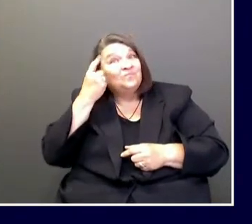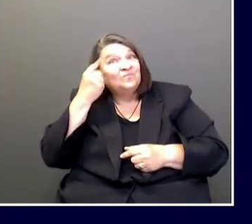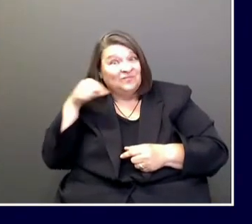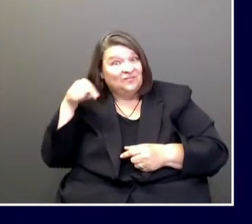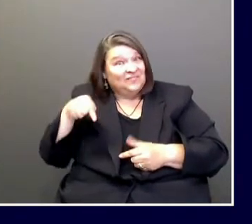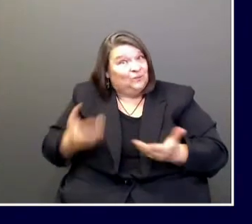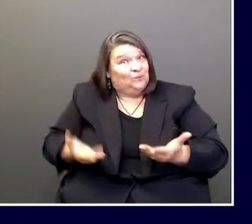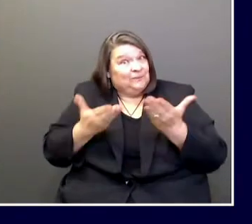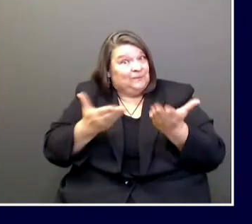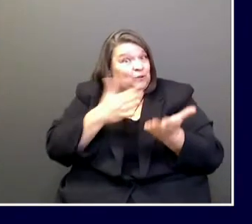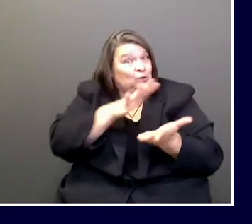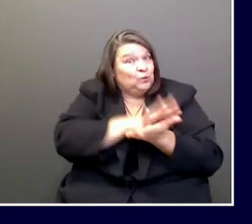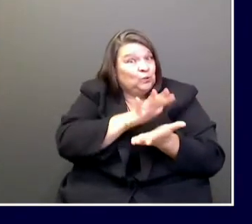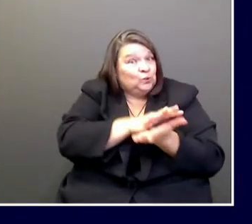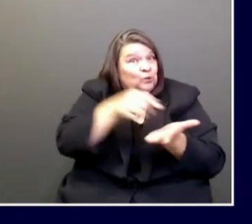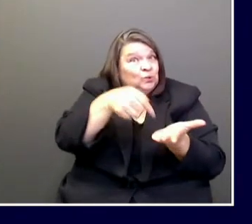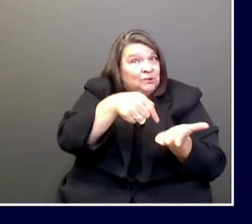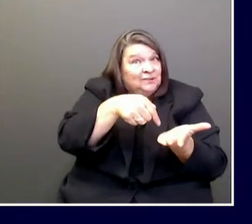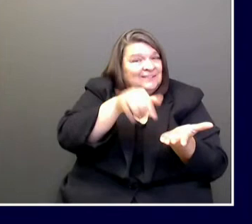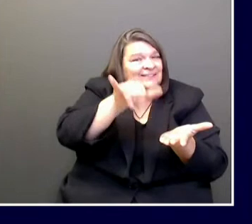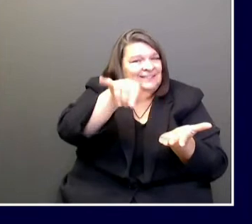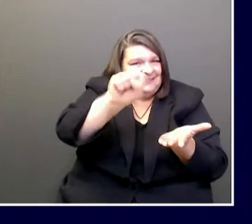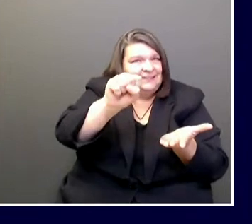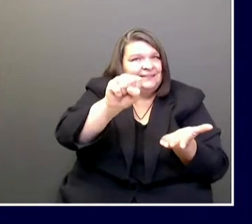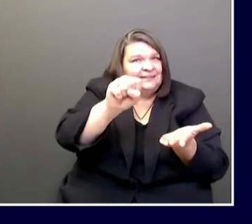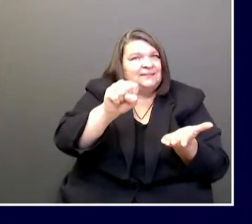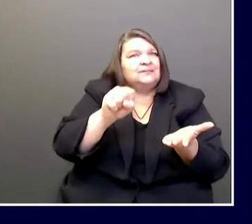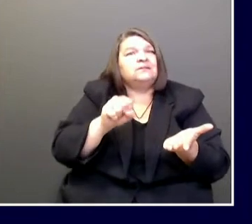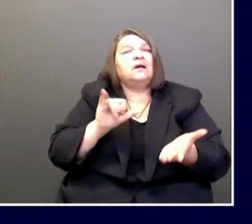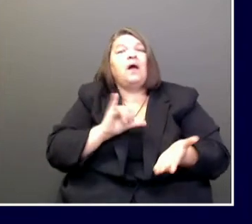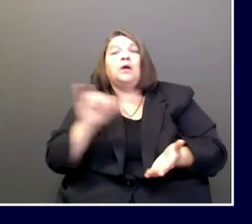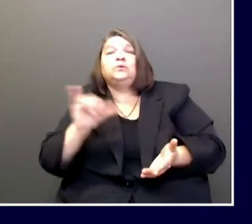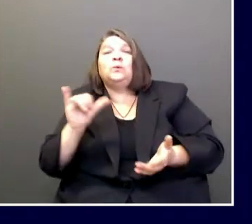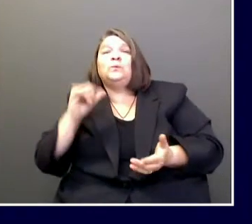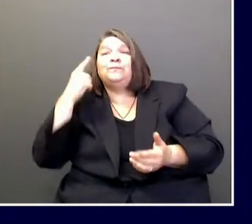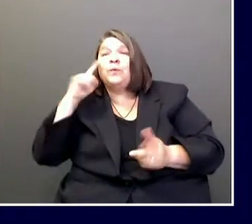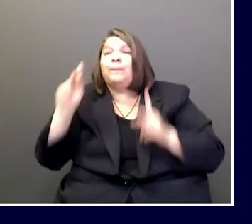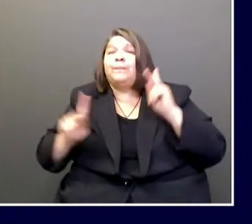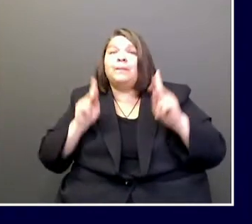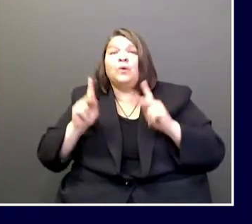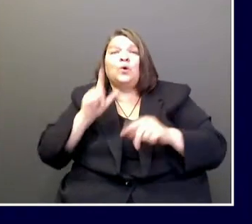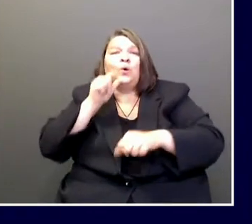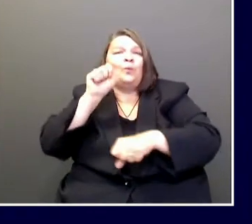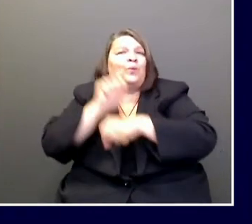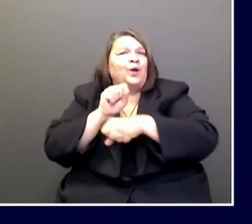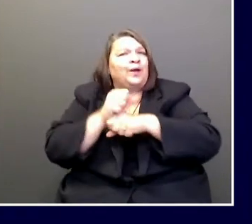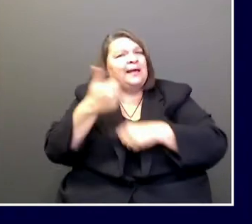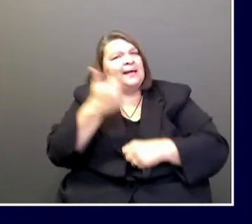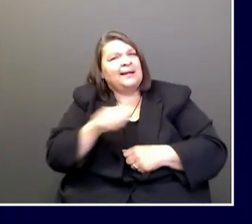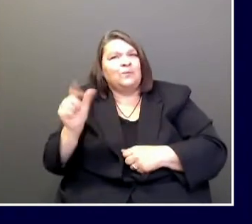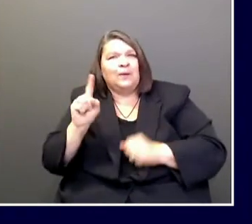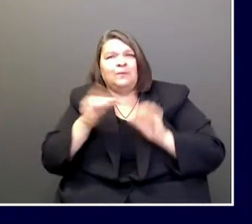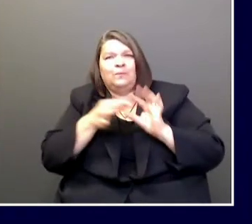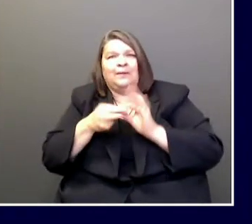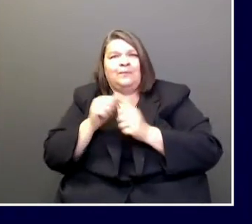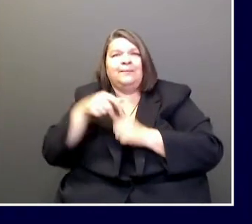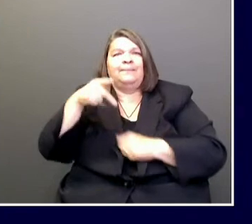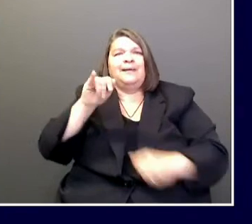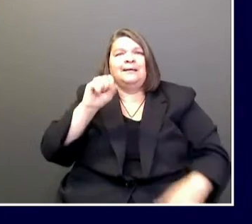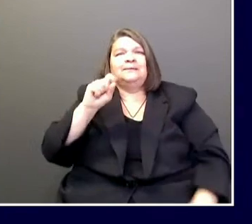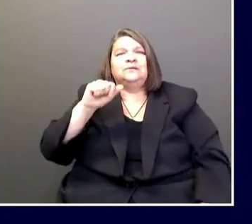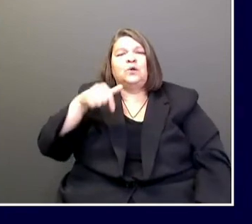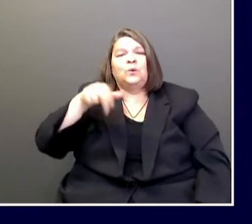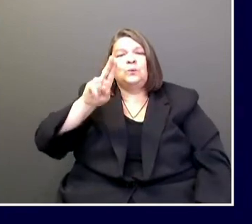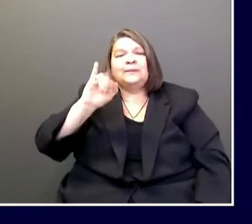the former piece as well for individuals in York and Piscataquis. There are recommendations there as well. Thank you. Let me go over